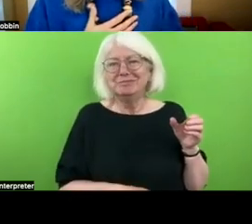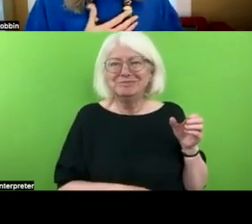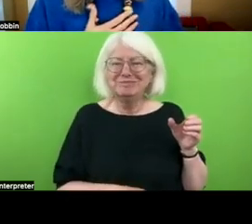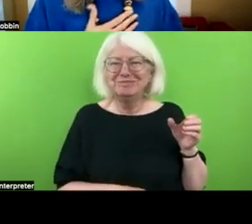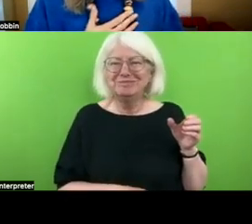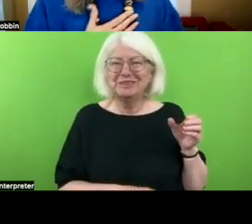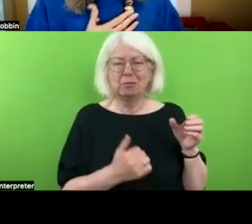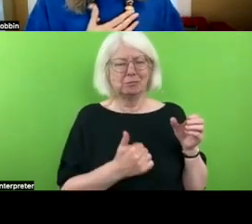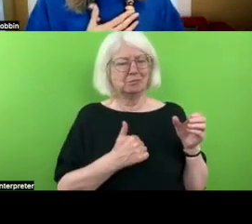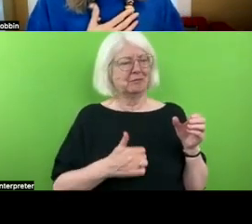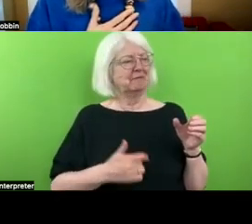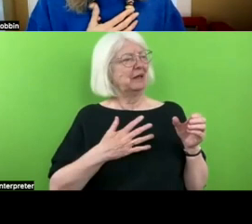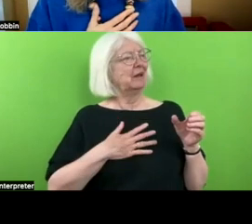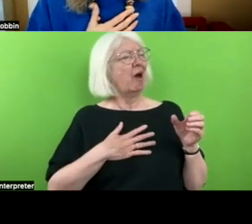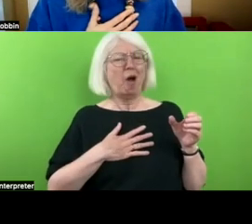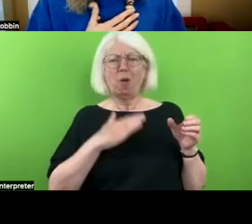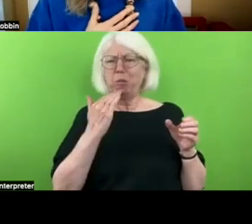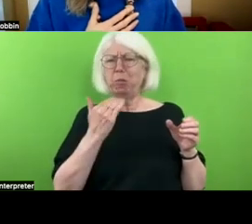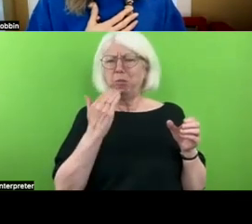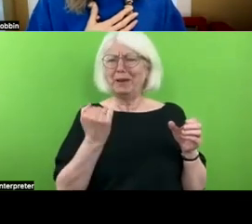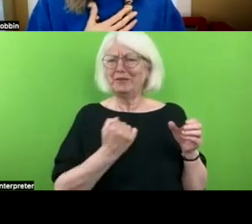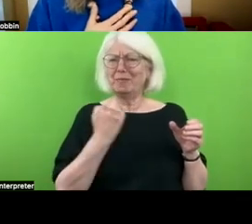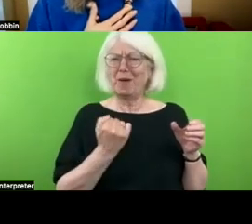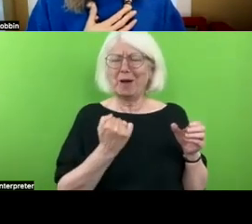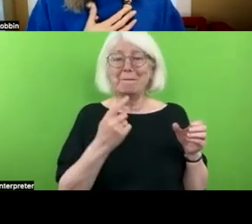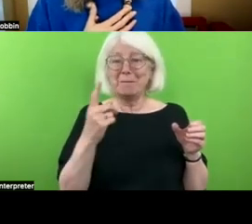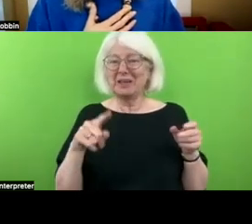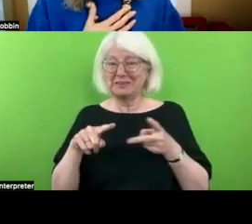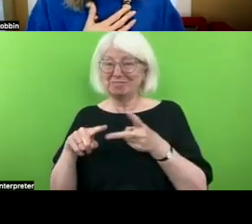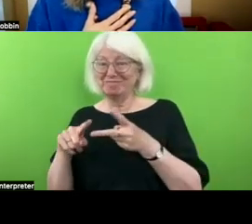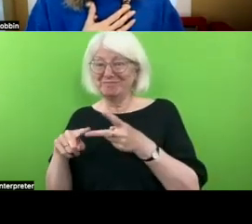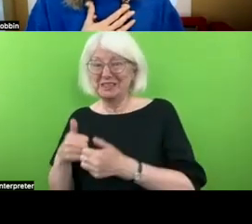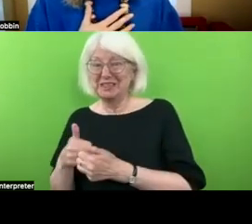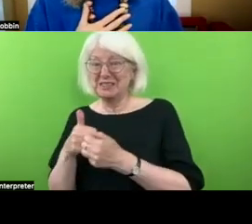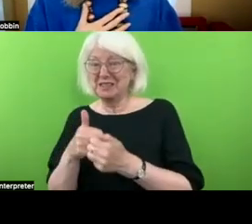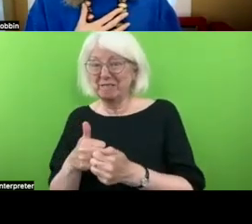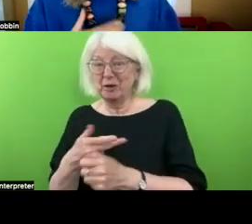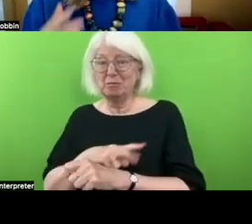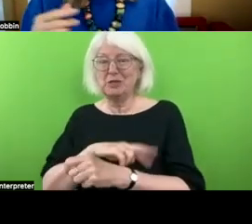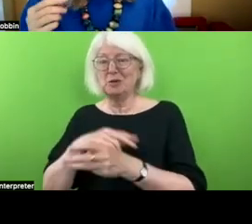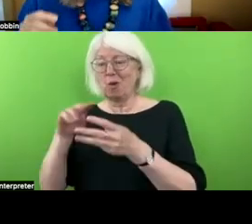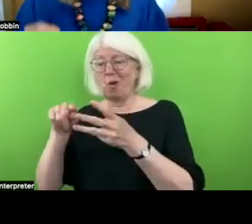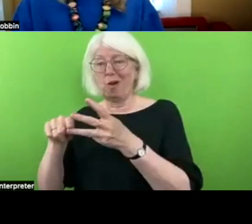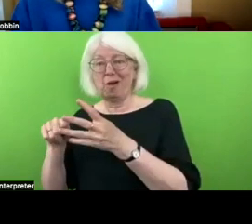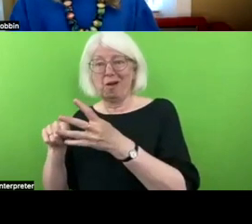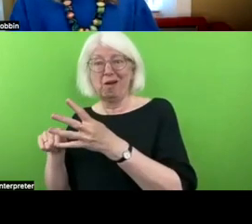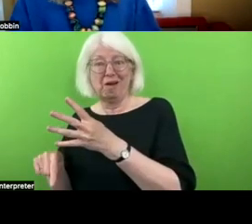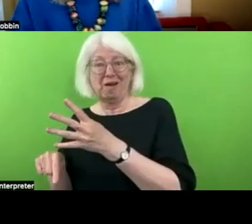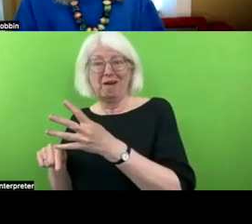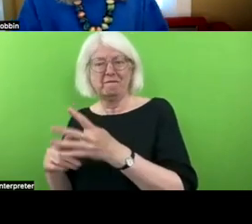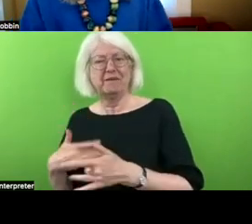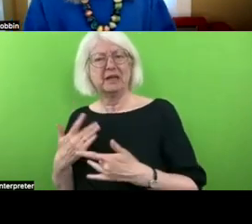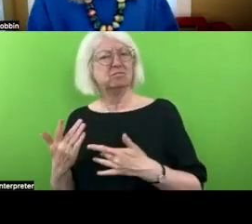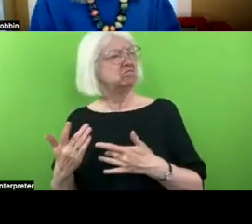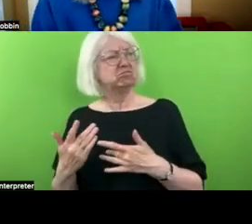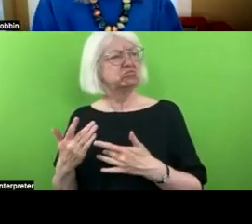to feel that there was quite a lot of power to go around, and that might not be the experience of others around them. So interesting to sort of perhaps